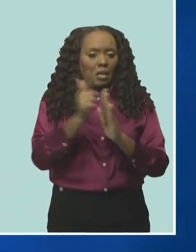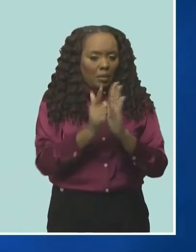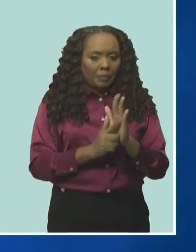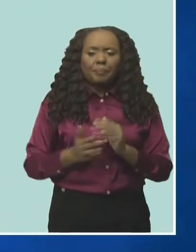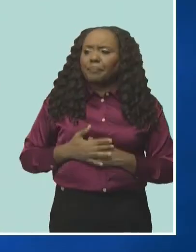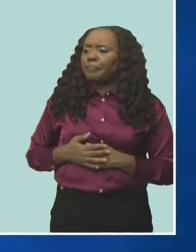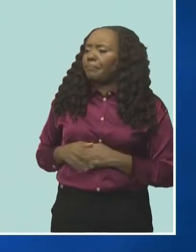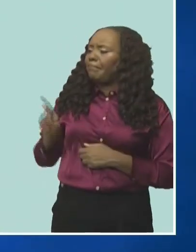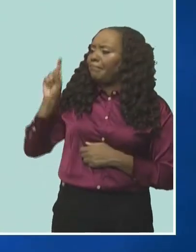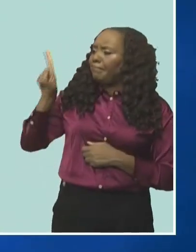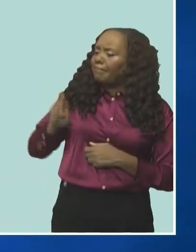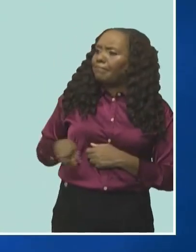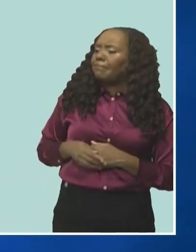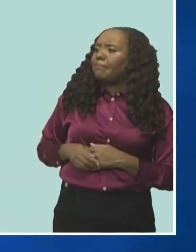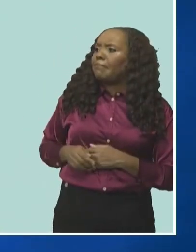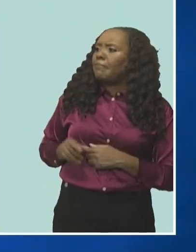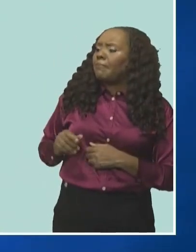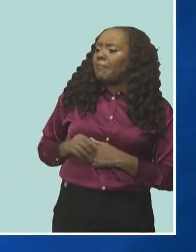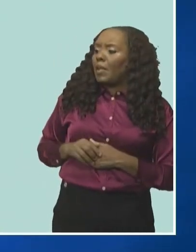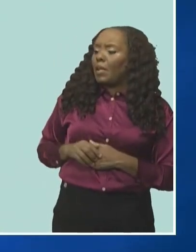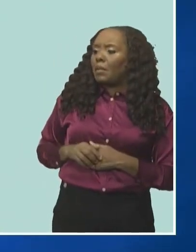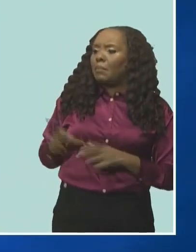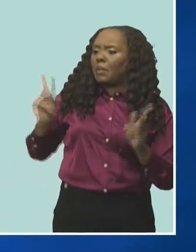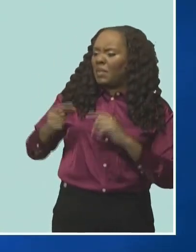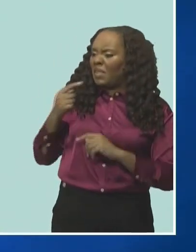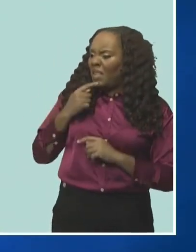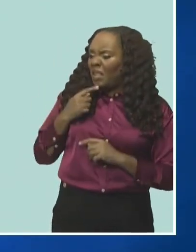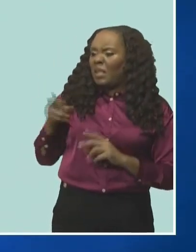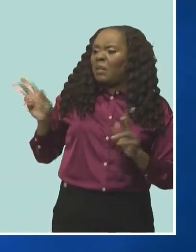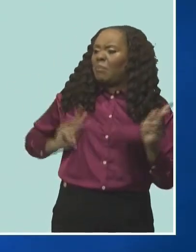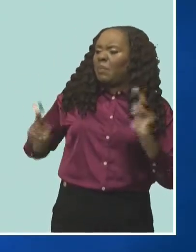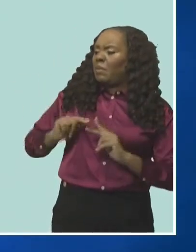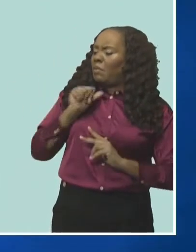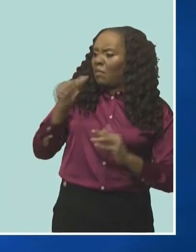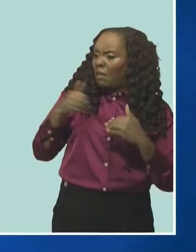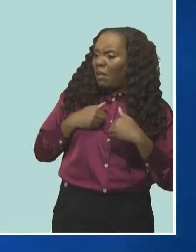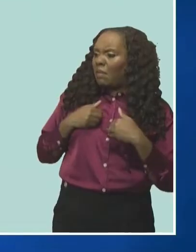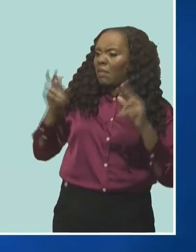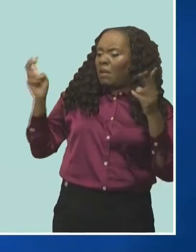there is concern that this bill will stop freedom of speech. How do you respond to that?